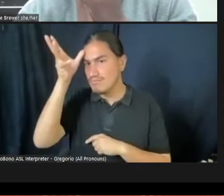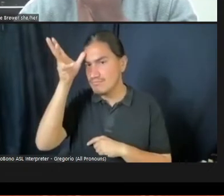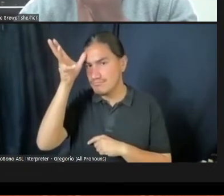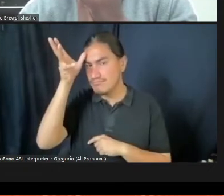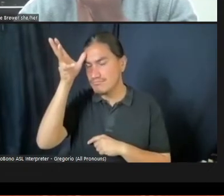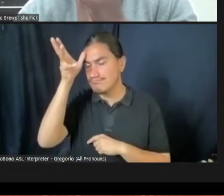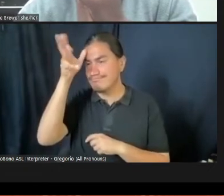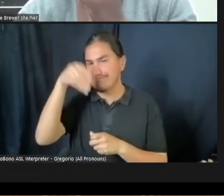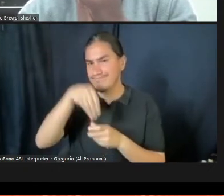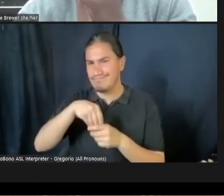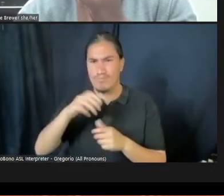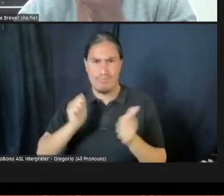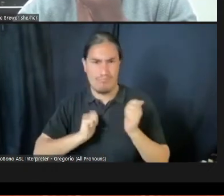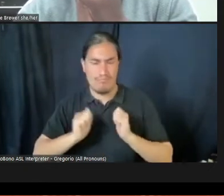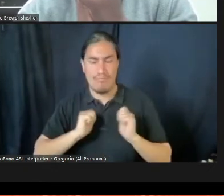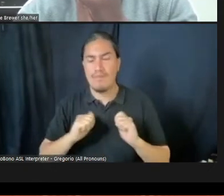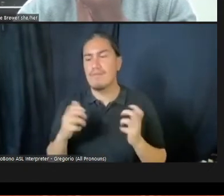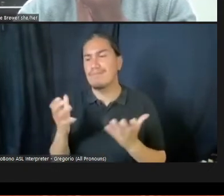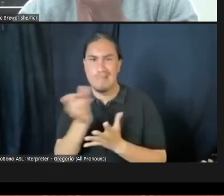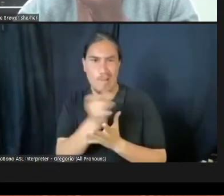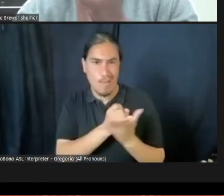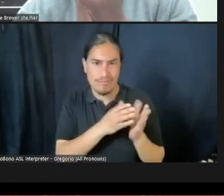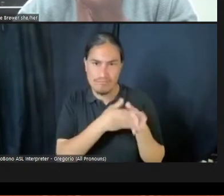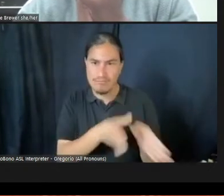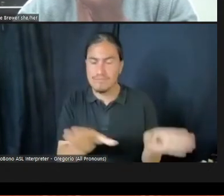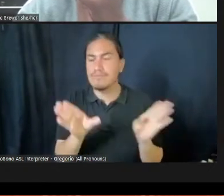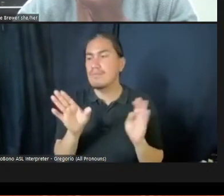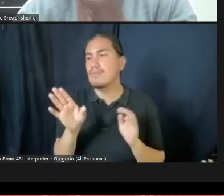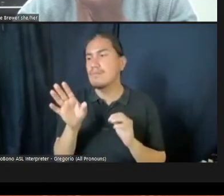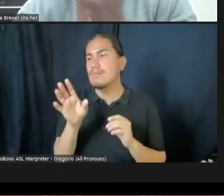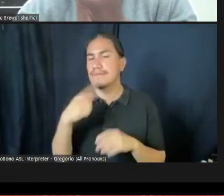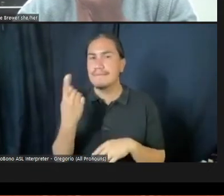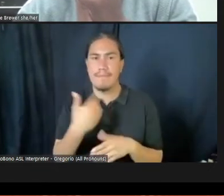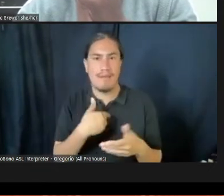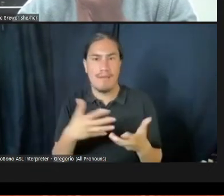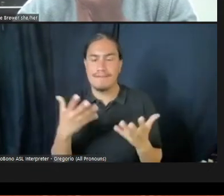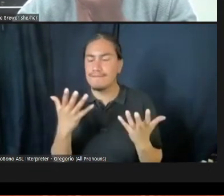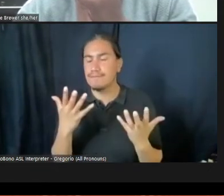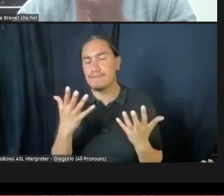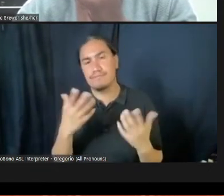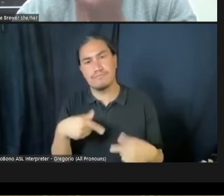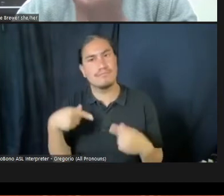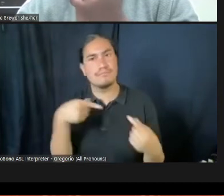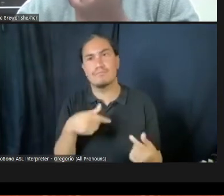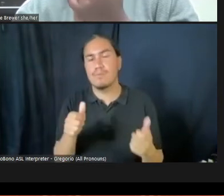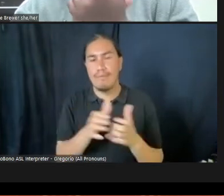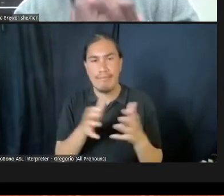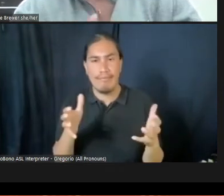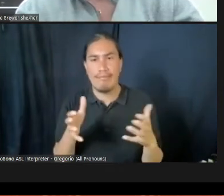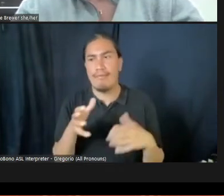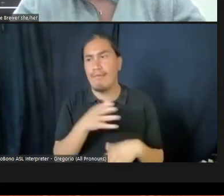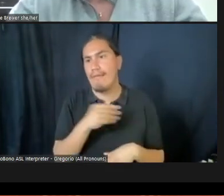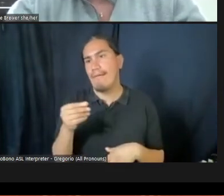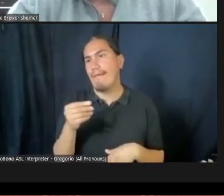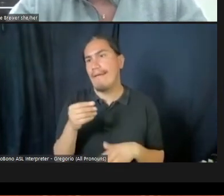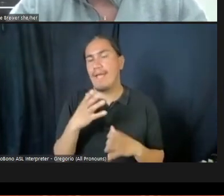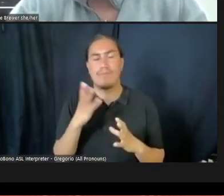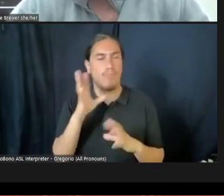arts. It is something I have wrestled with and all out denied